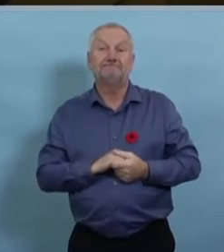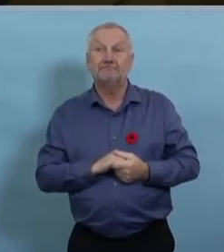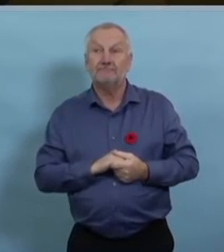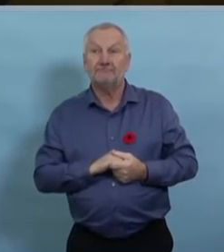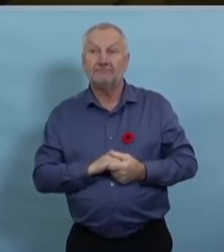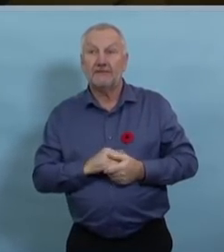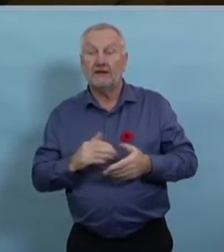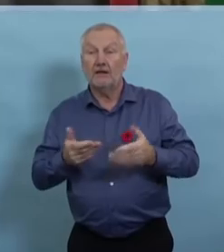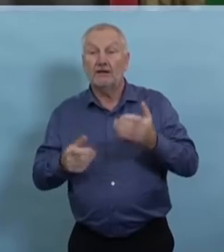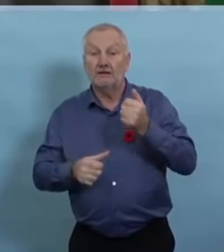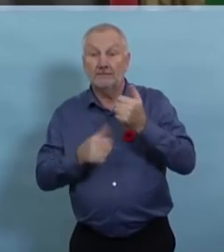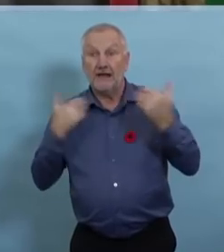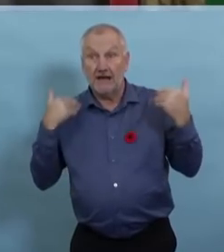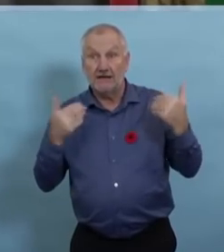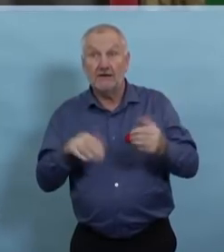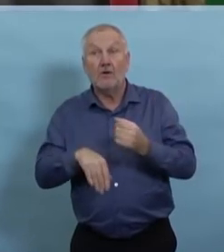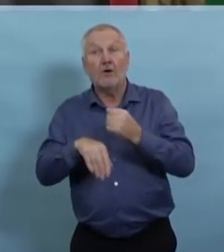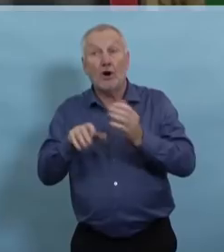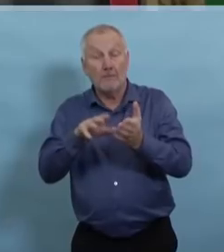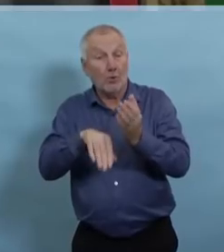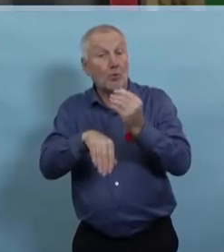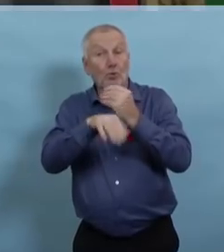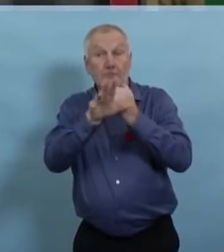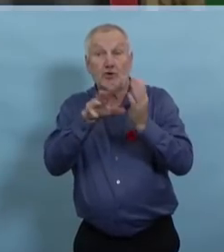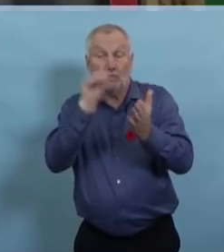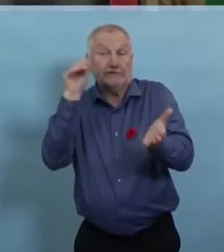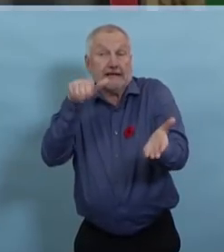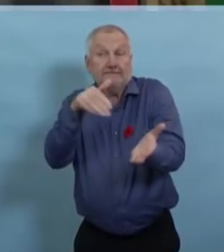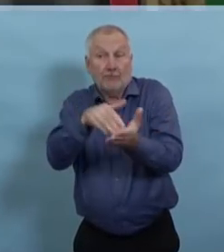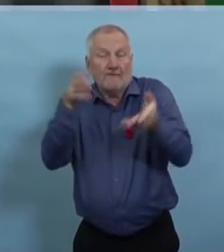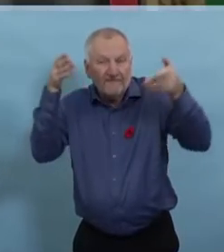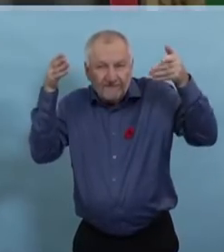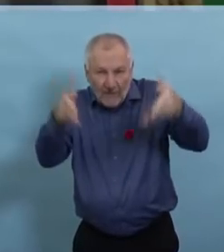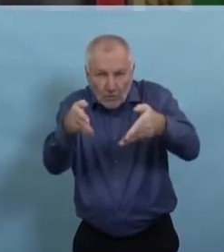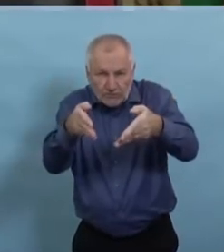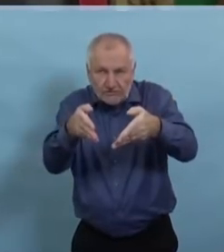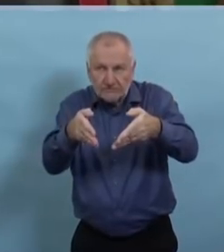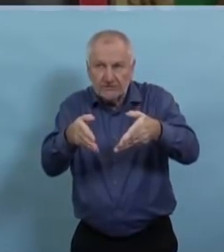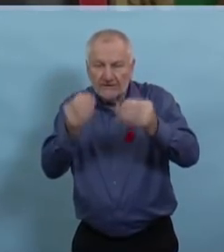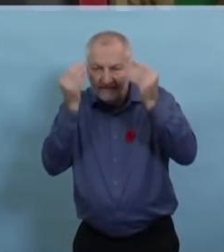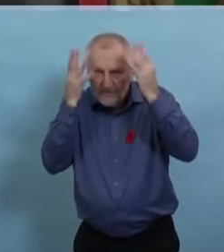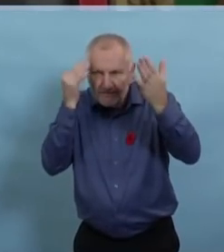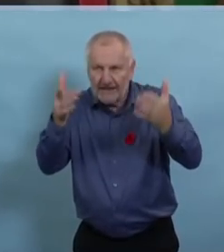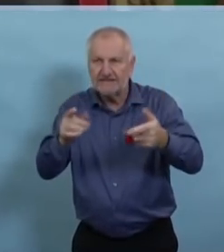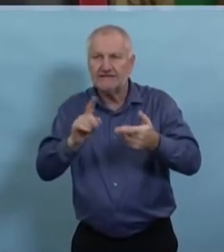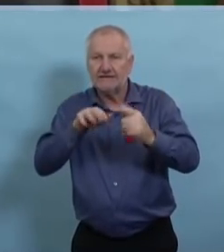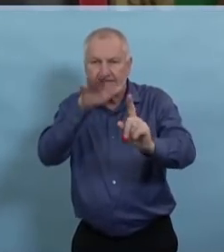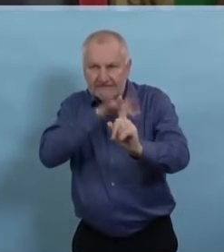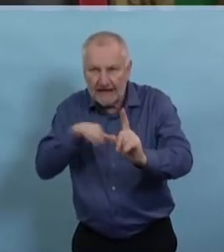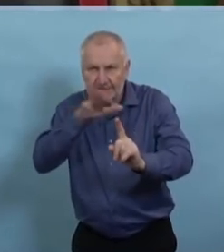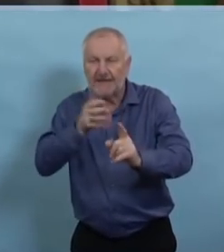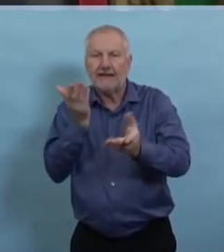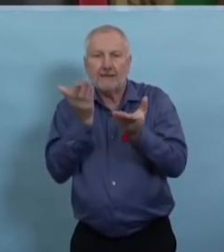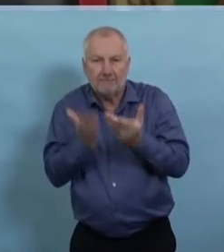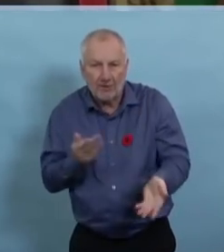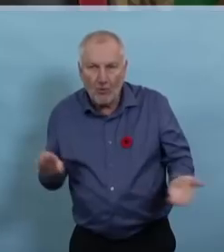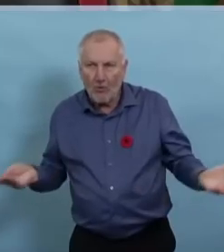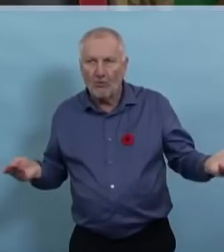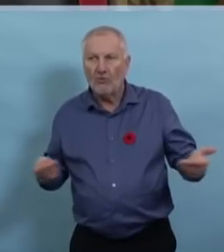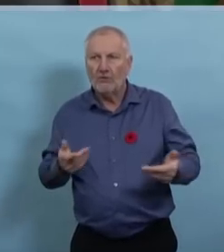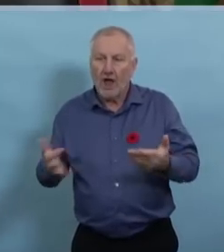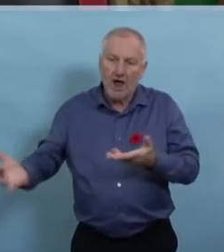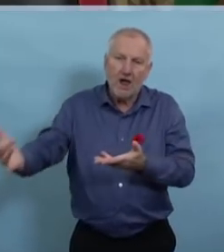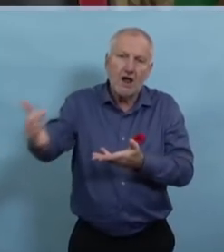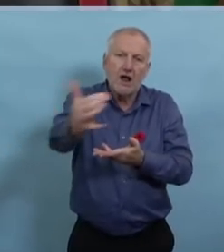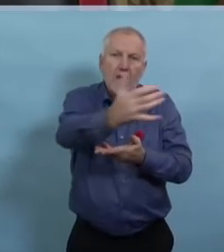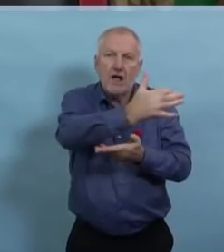has a focus on building up a repository of learning and assessment materials, as I've mentioned before, but also